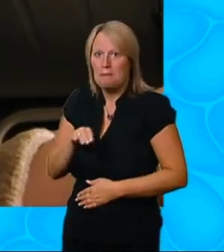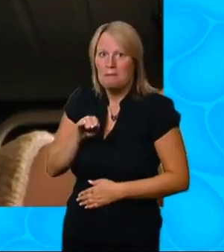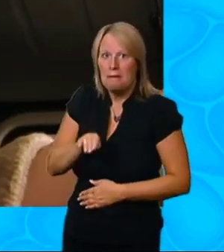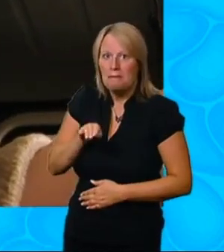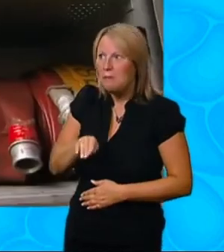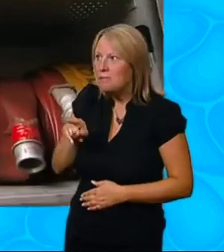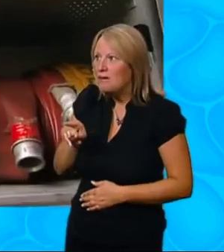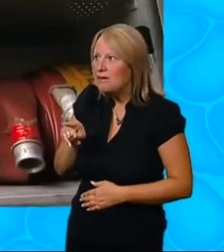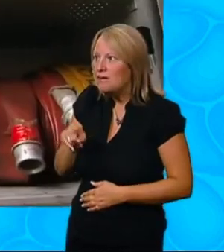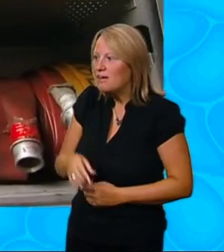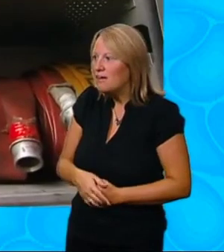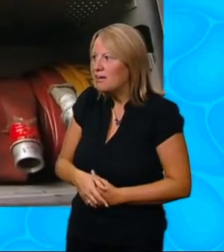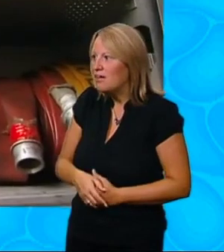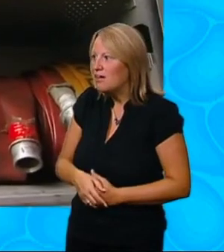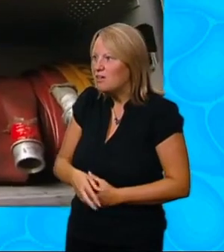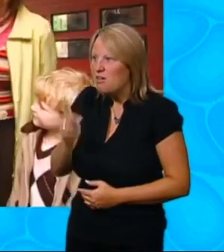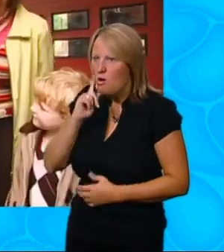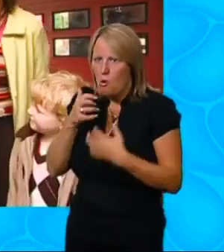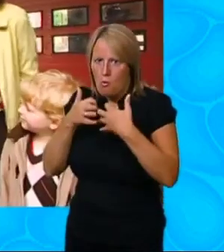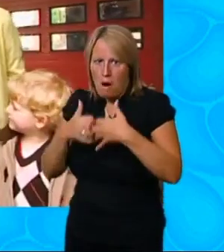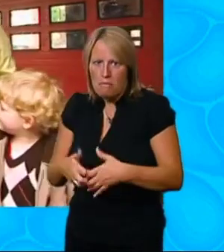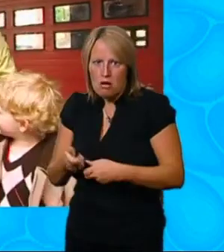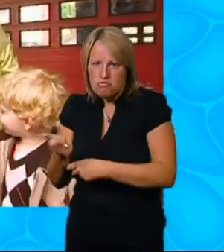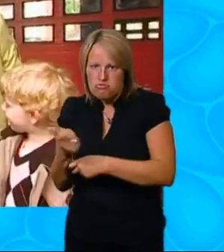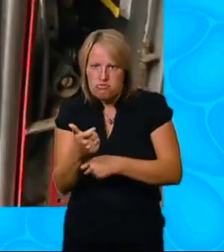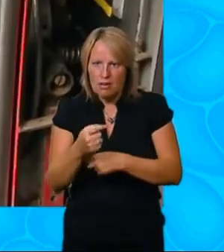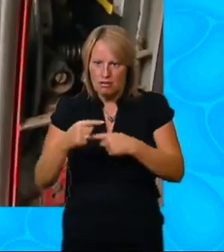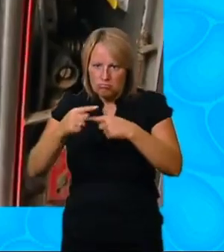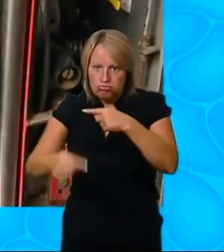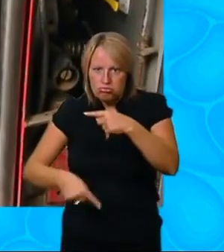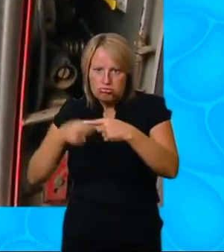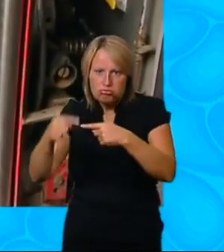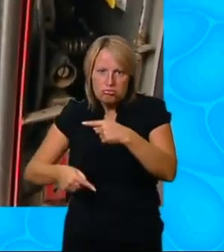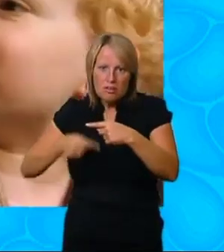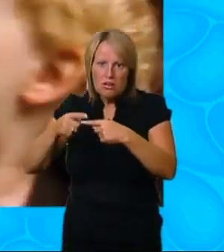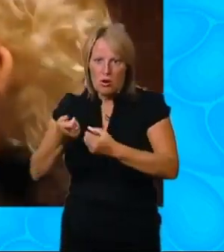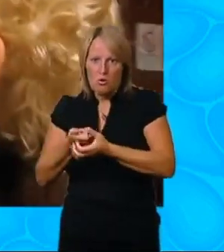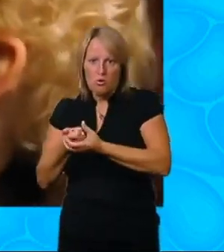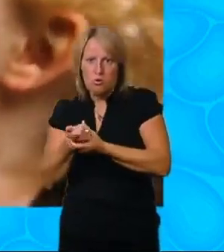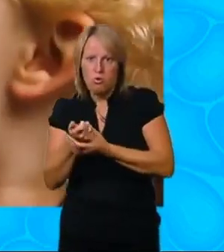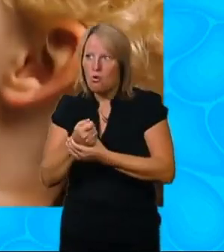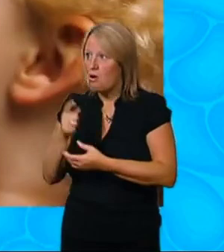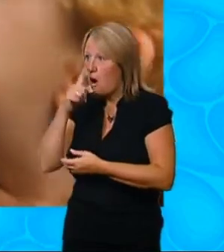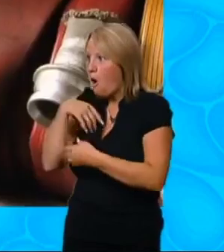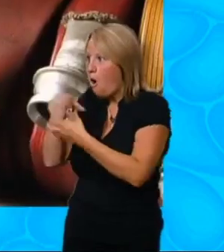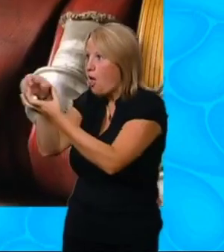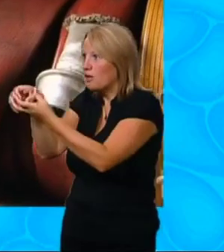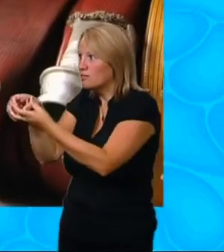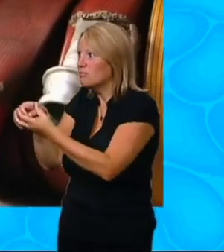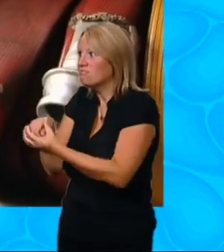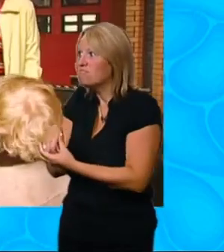beep. Look at all the equipment. There's standpipes and hoses. There's no hose. That